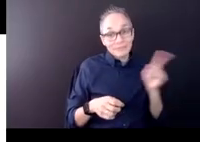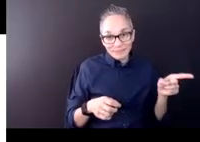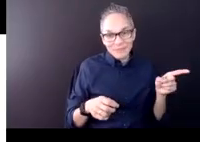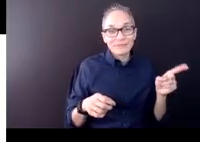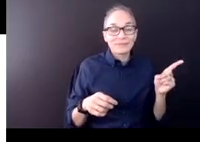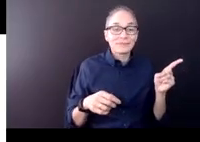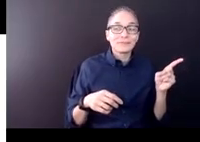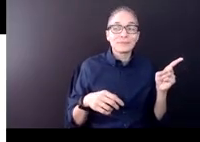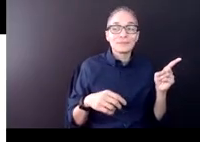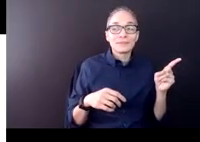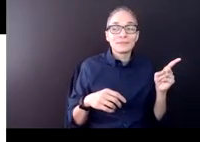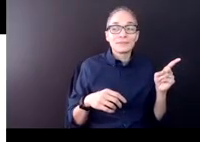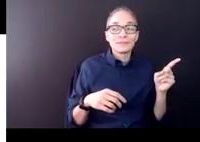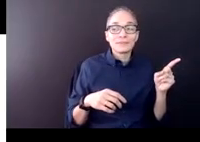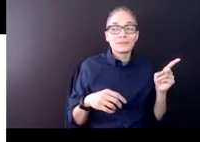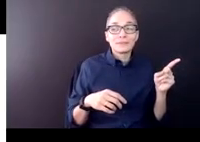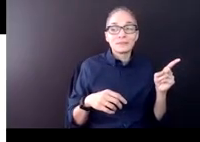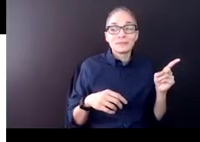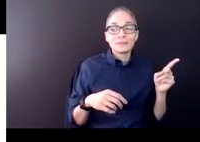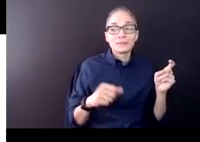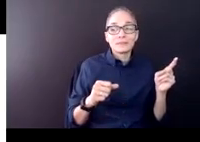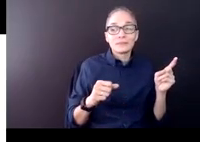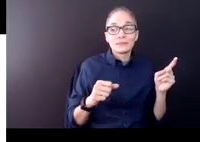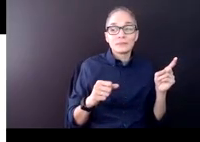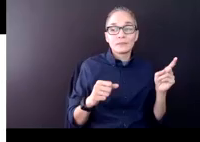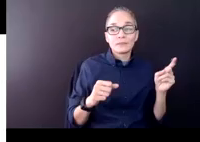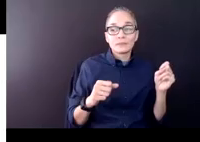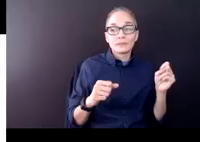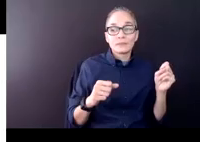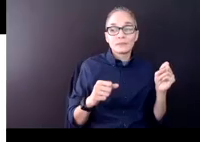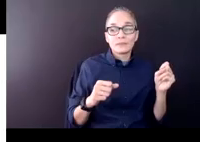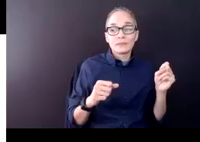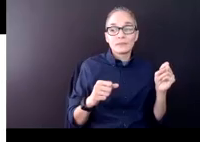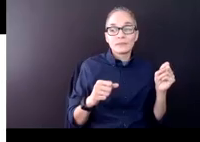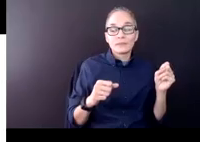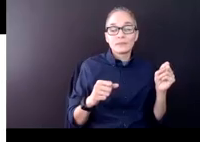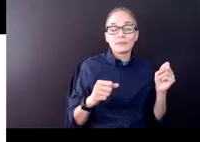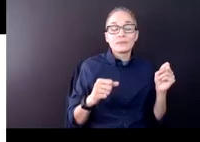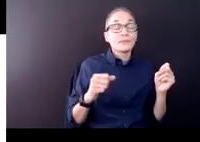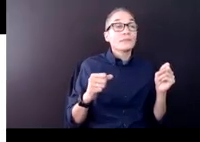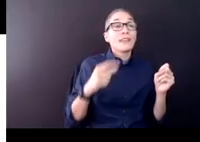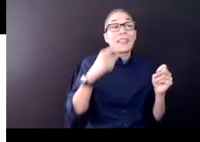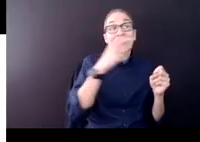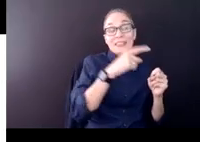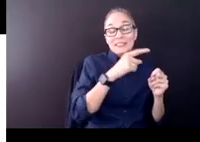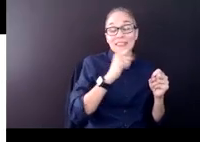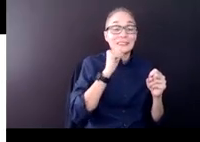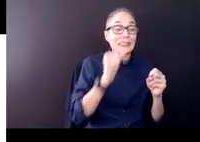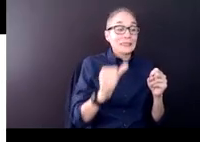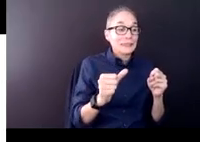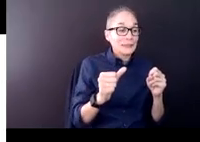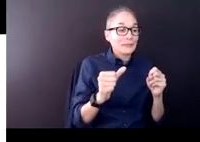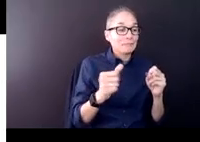Now, just a very quick point of clarification. This is not, this doesn't